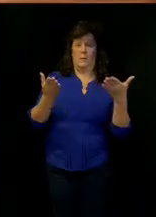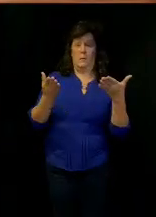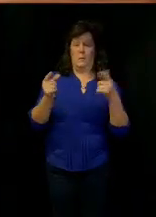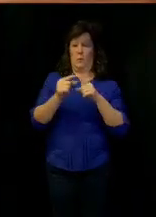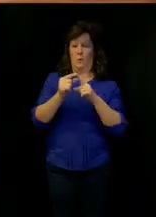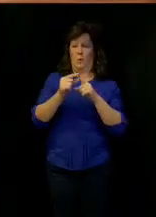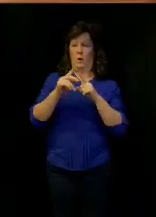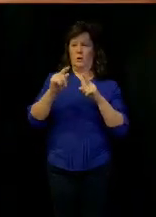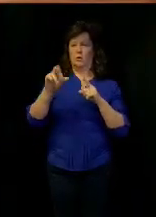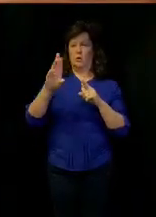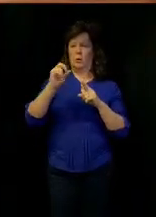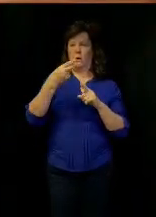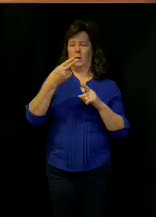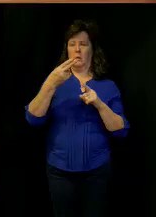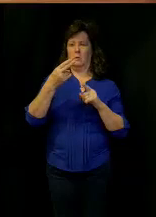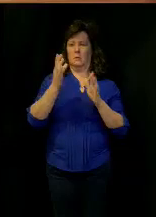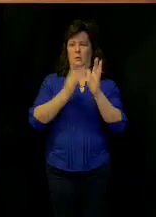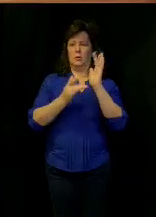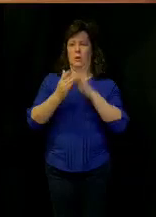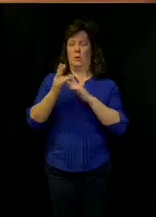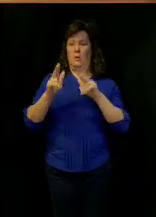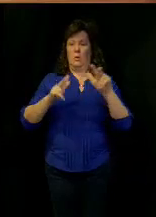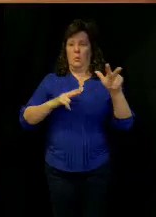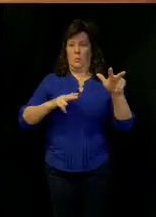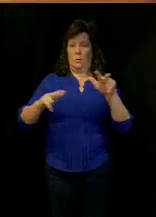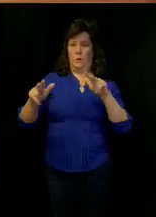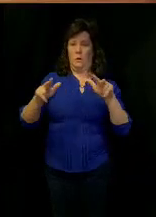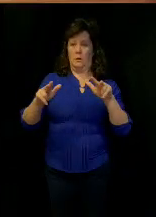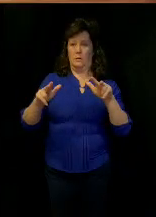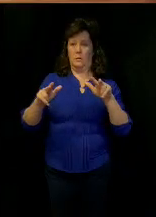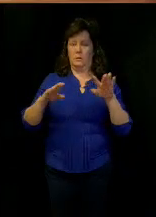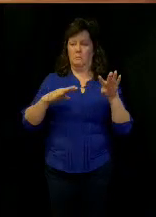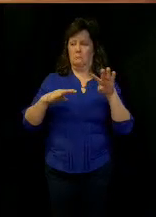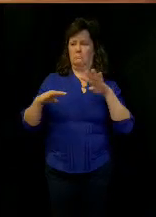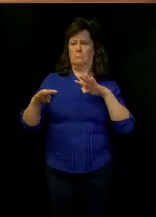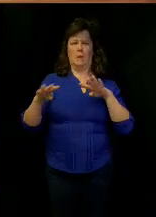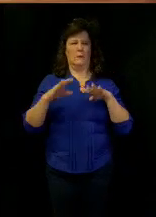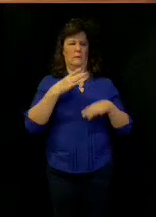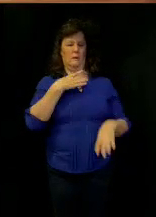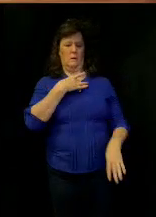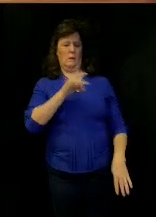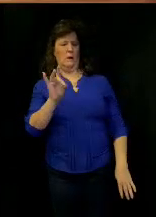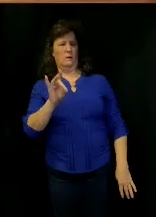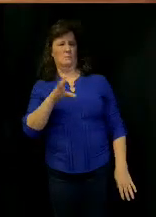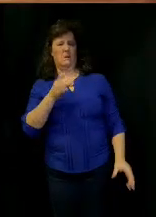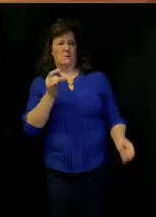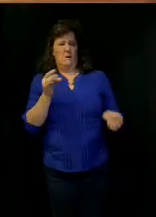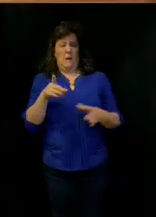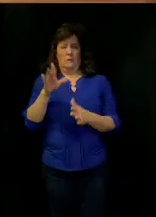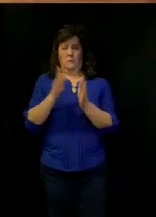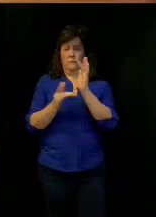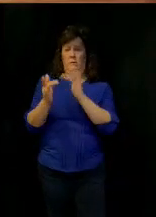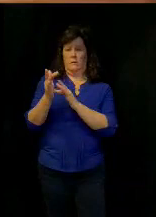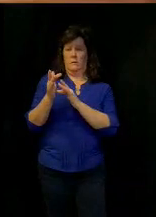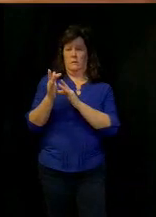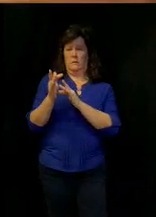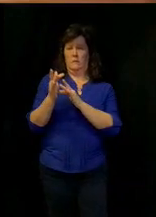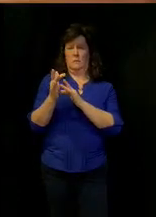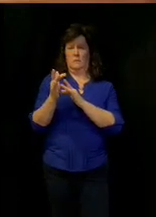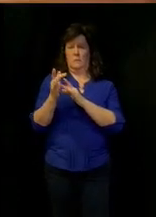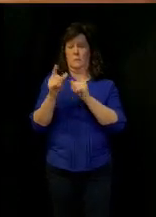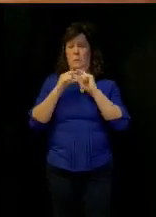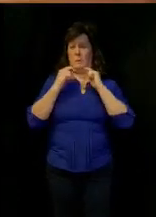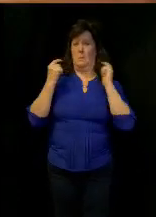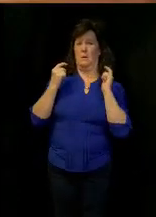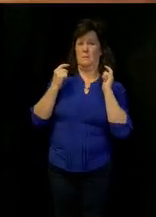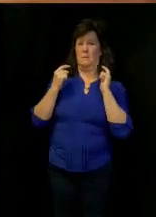right? And he walks to the front, A, they don't like him anyway. They hate him. And he walks